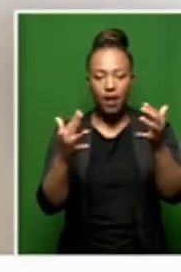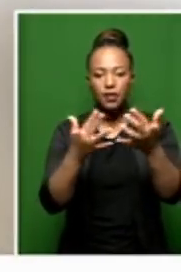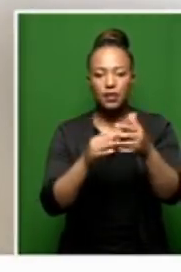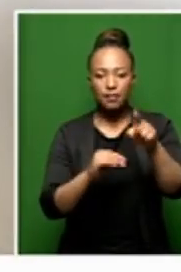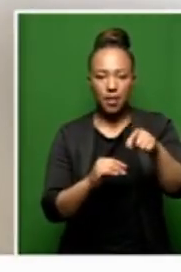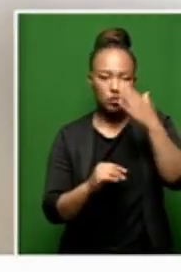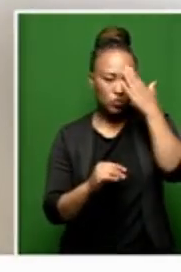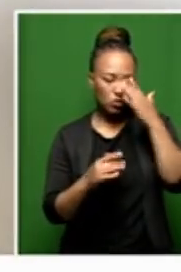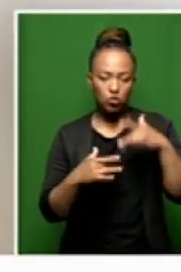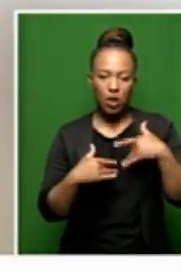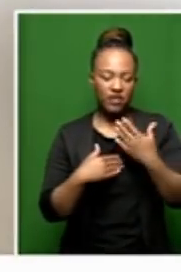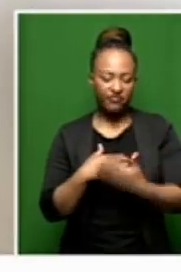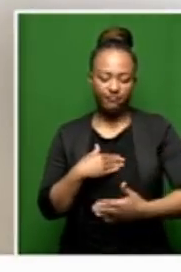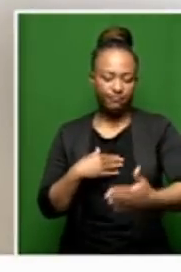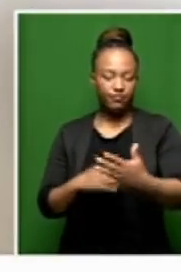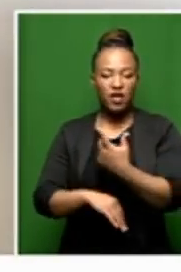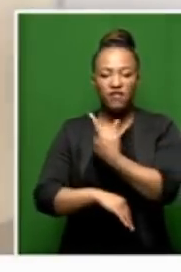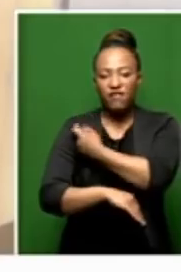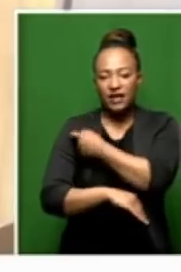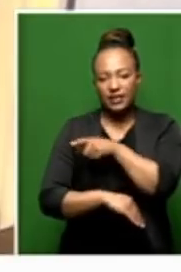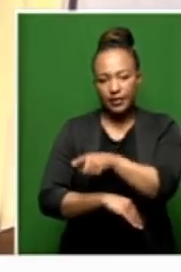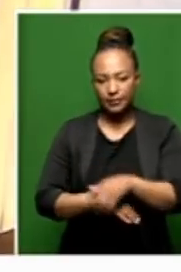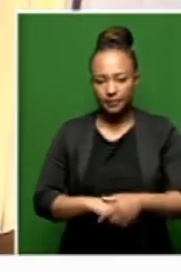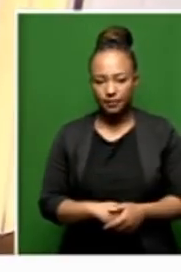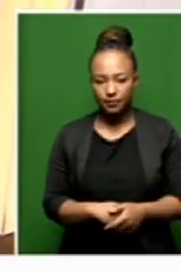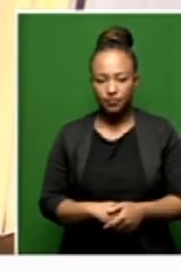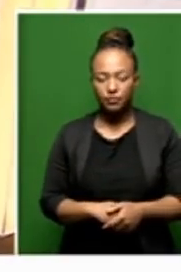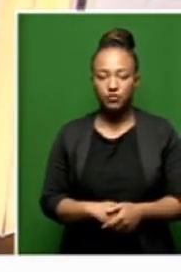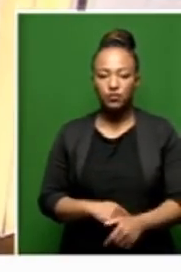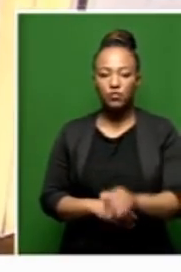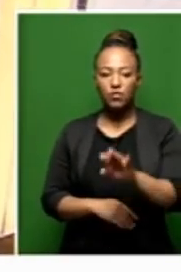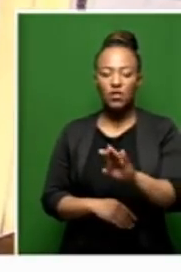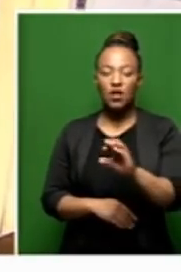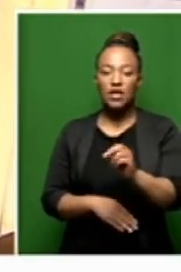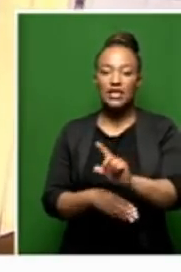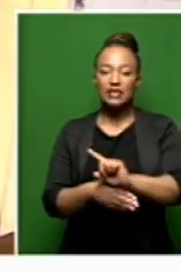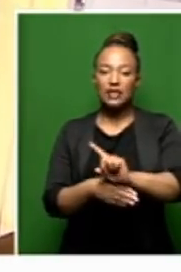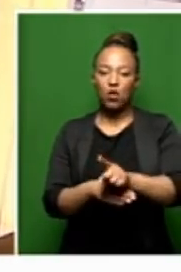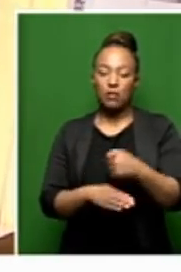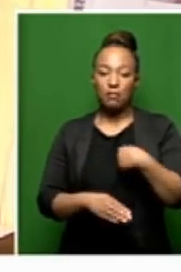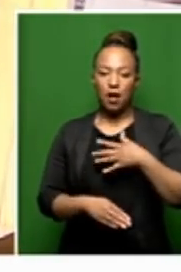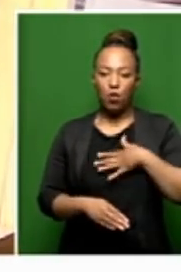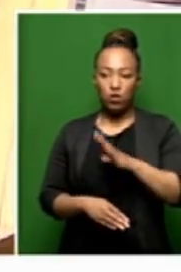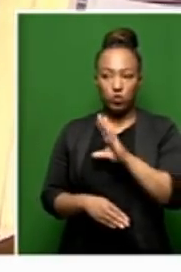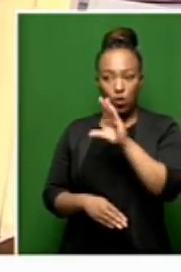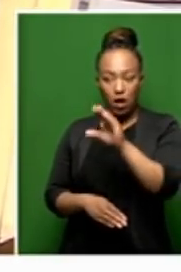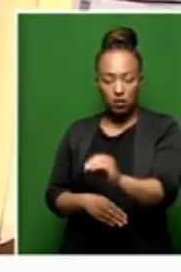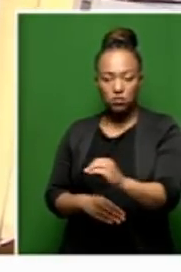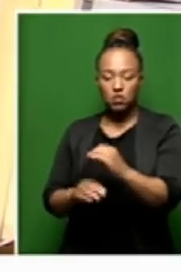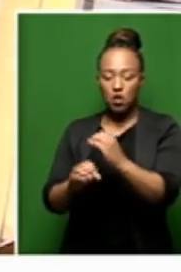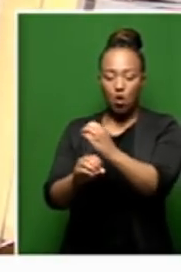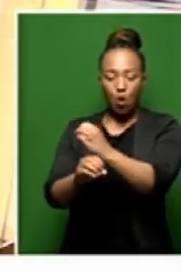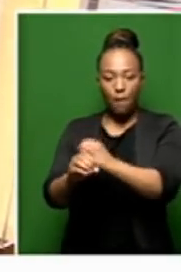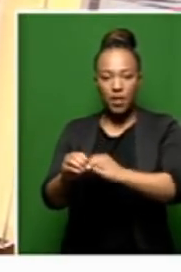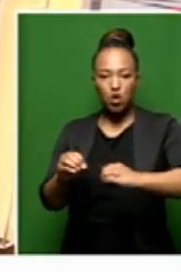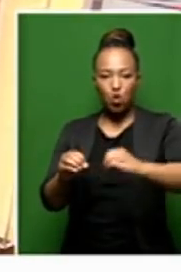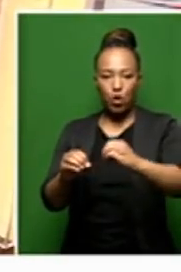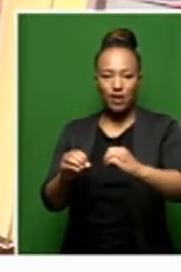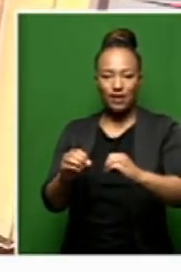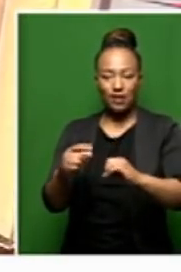of how to live with the vaccines eventually. And Prof, we have about 30 seconds, but I just want to ask you about Omicron and